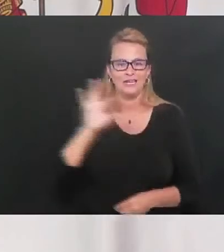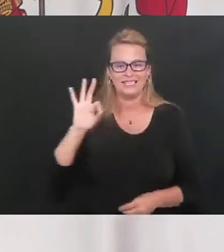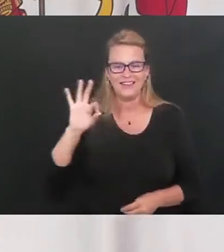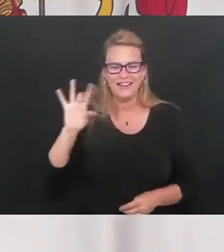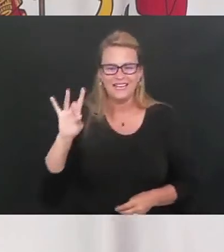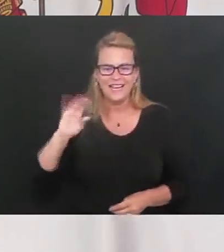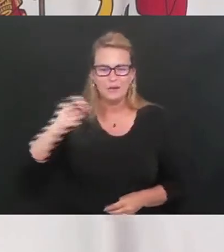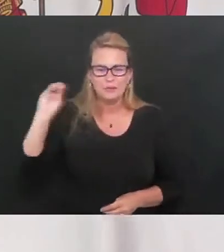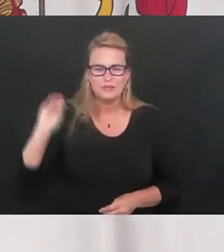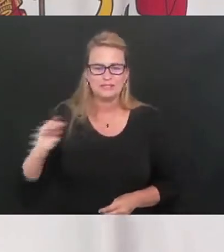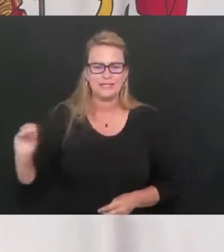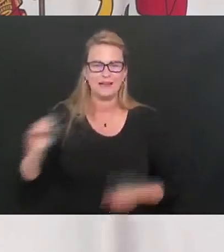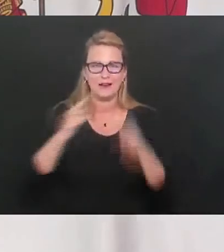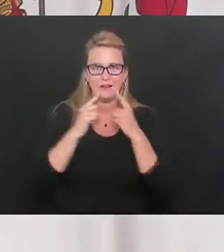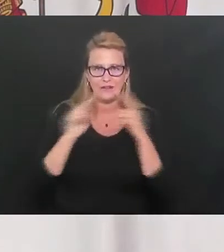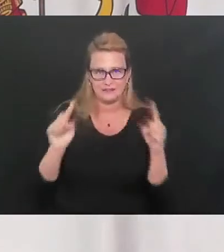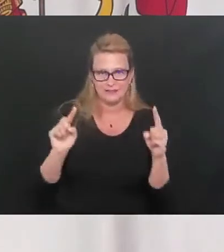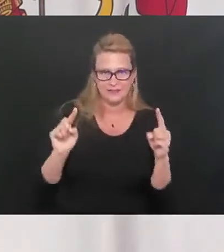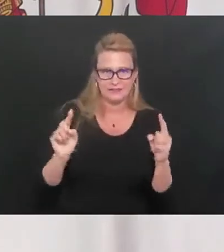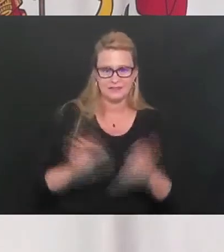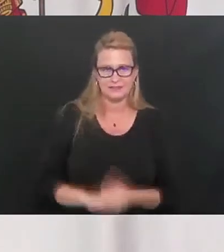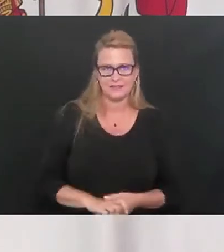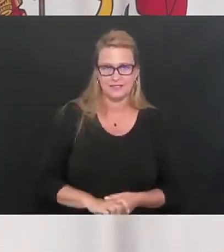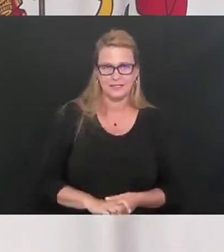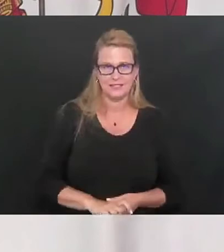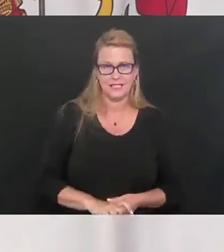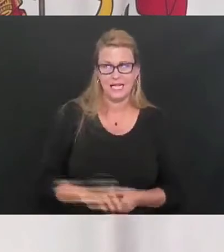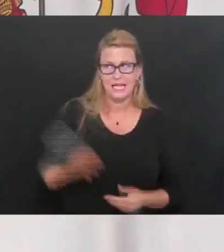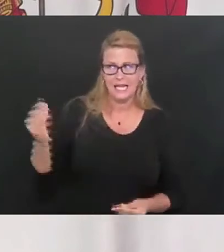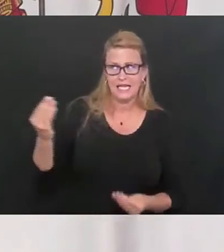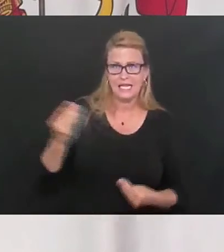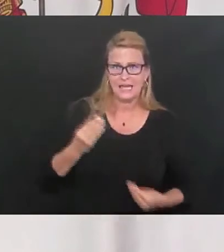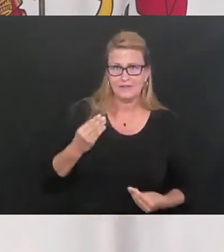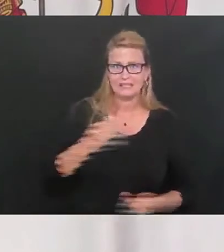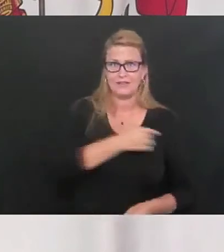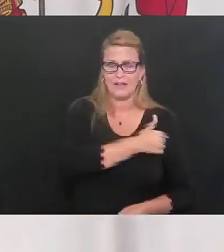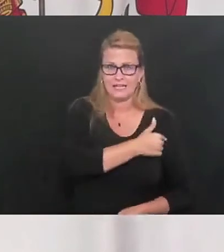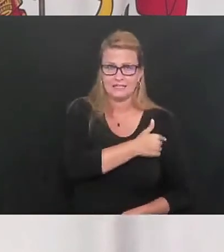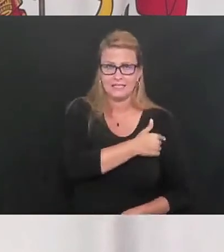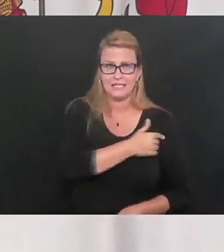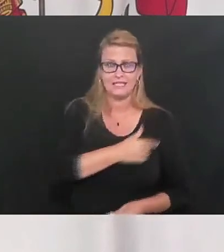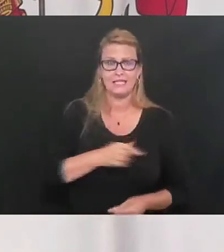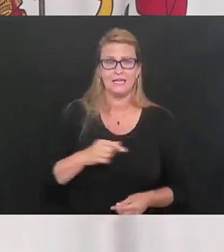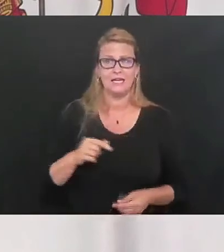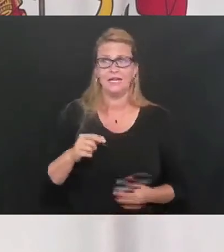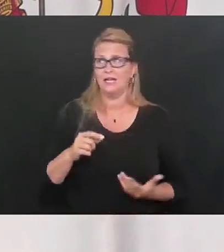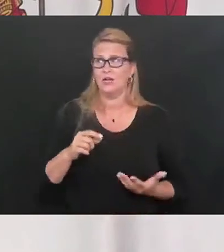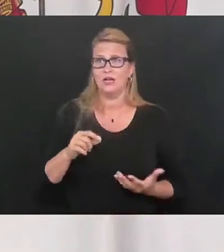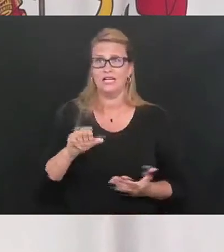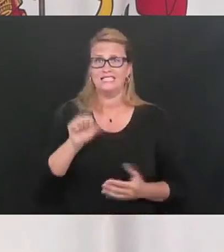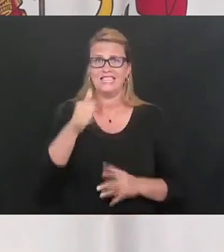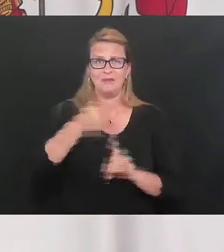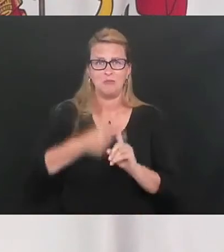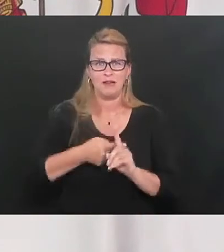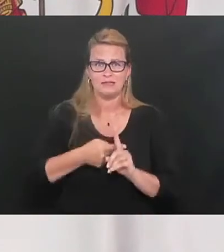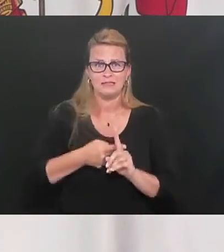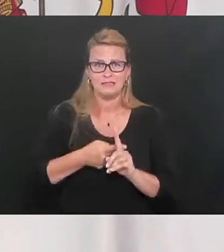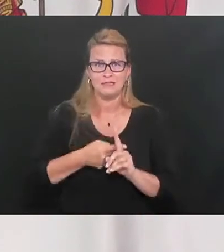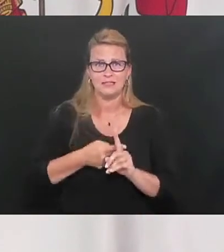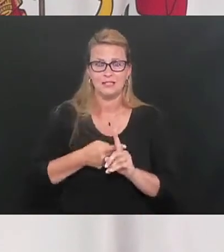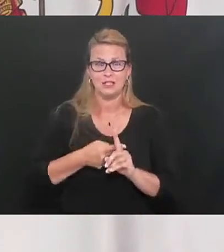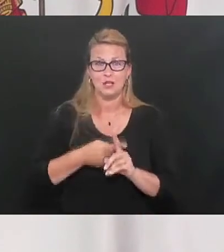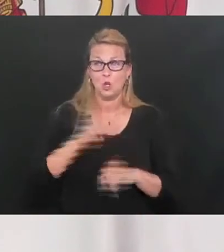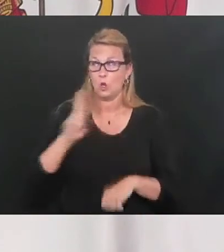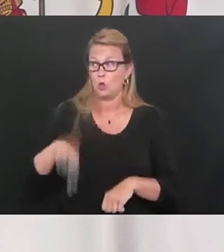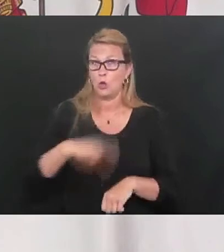98% effectiveness or whatever it may be. He gave us a vaccine in a matter of 10 months when it